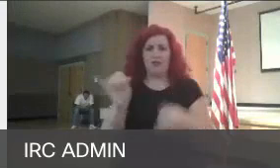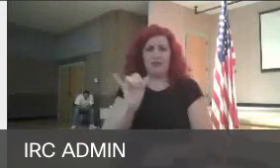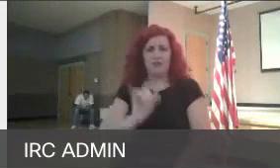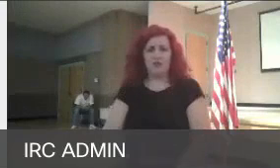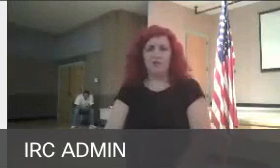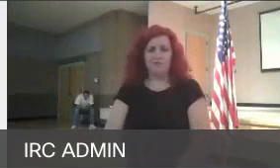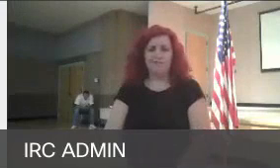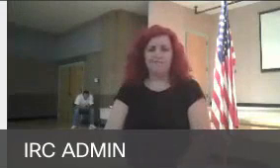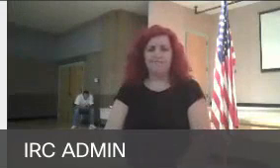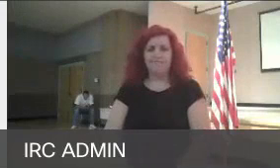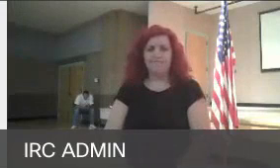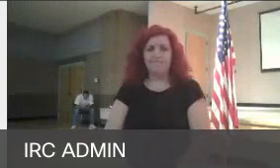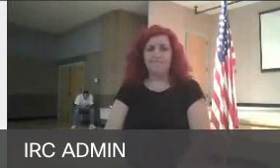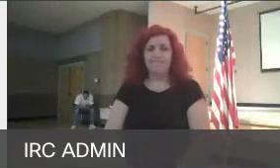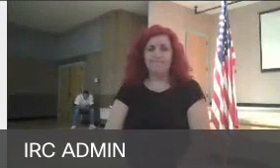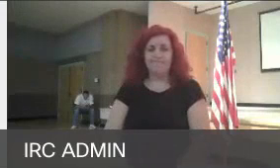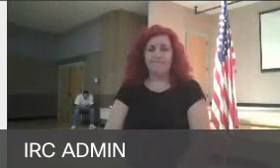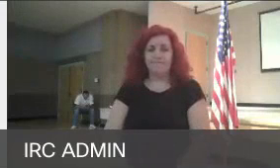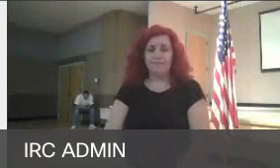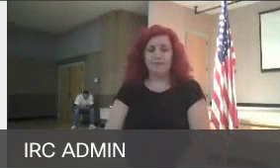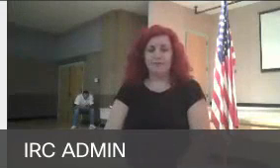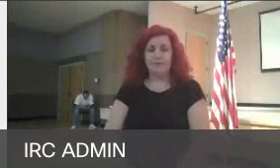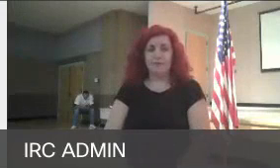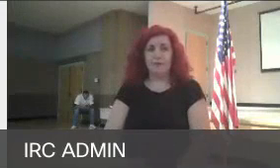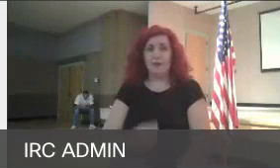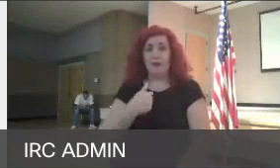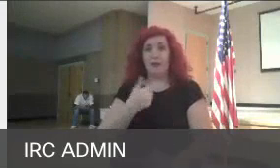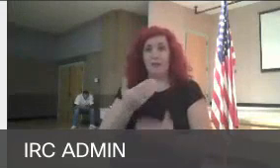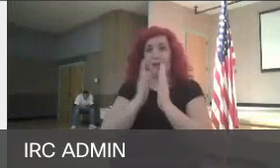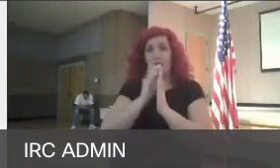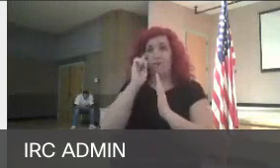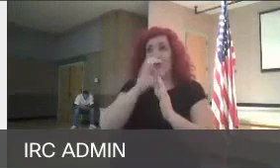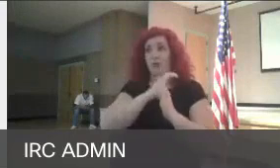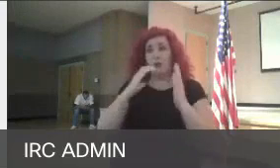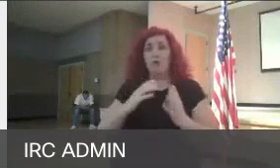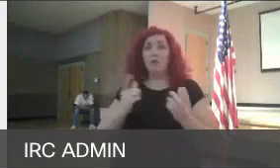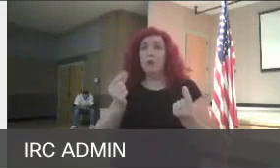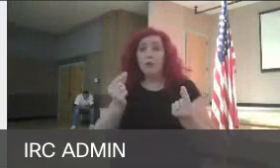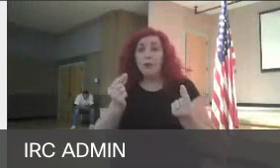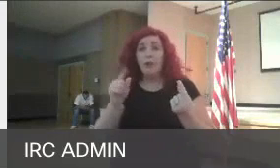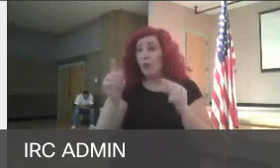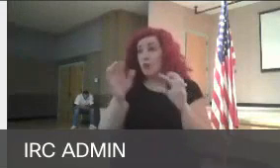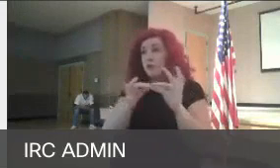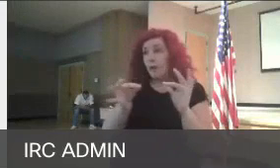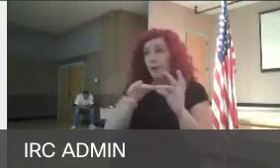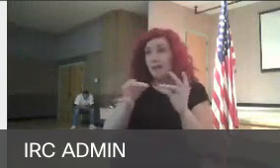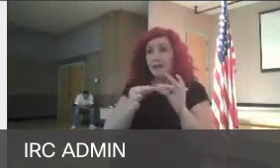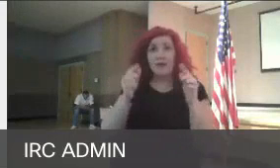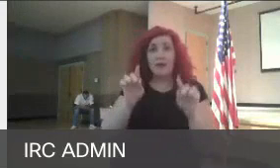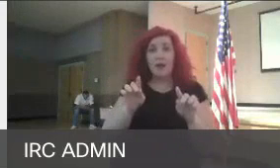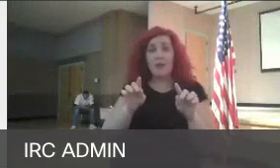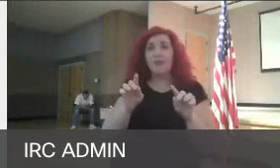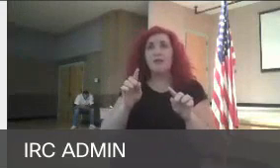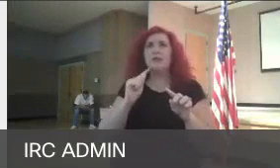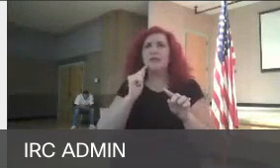So one of the things that I'm asking for the commissioners is to take some of these comments that are being made into serious